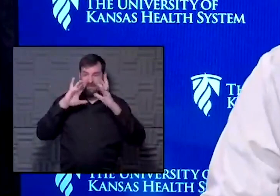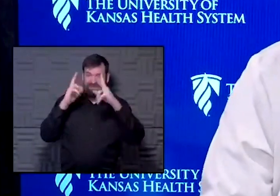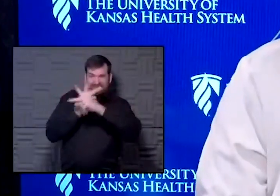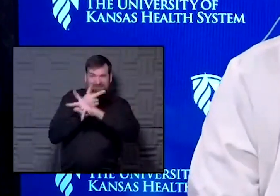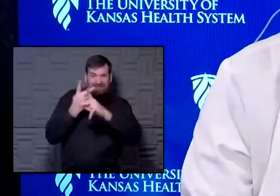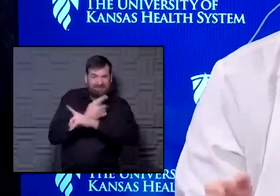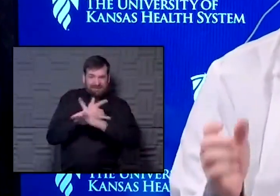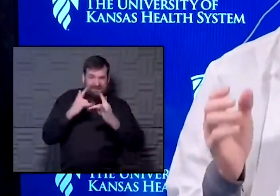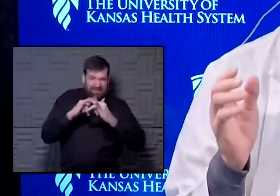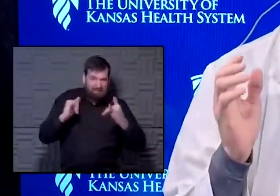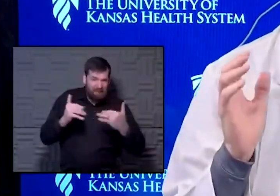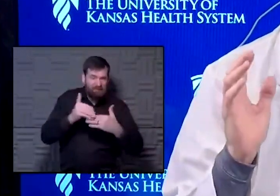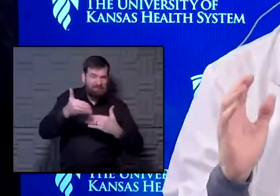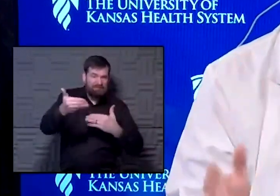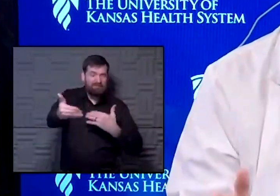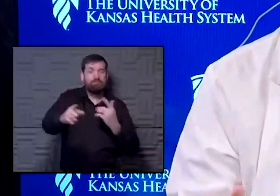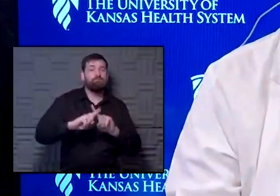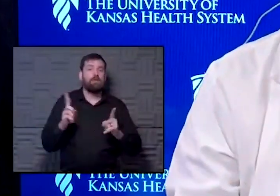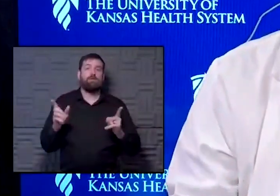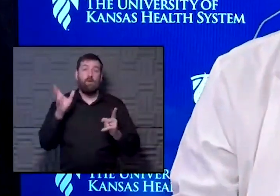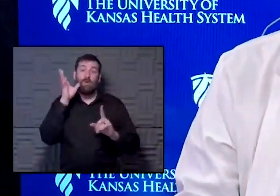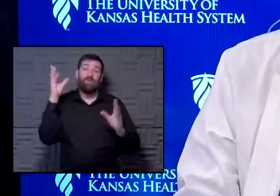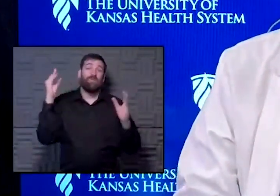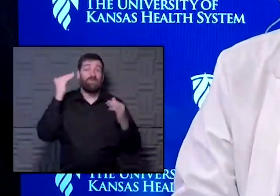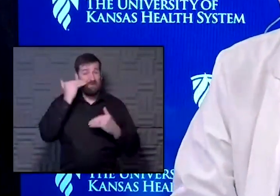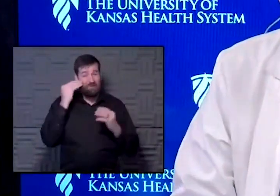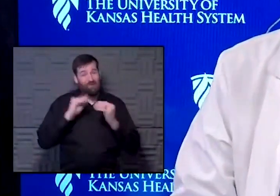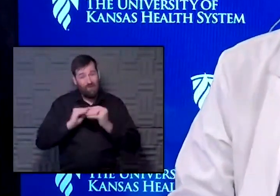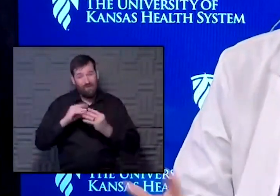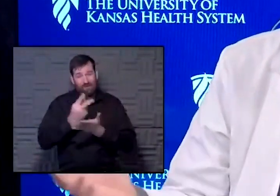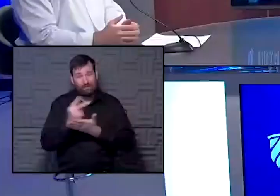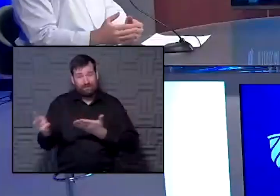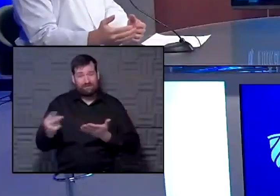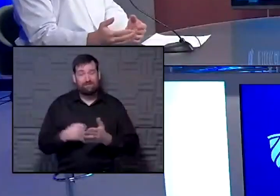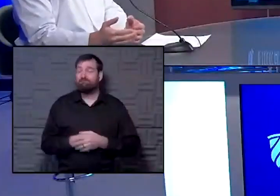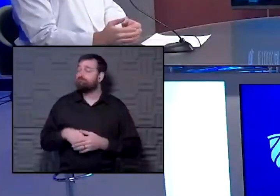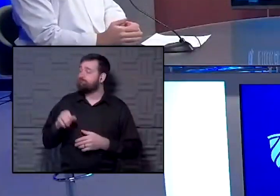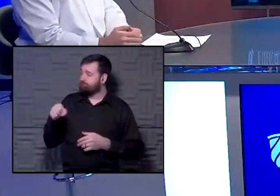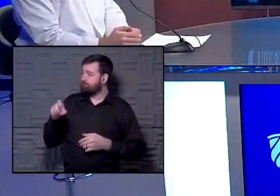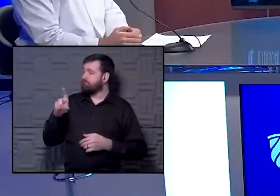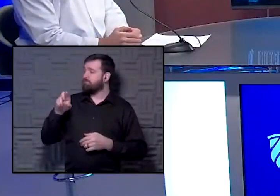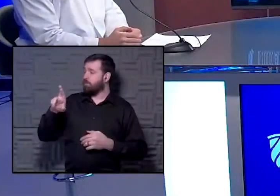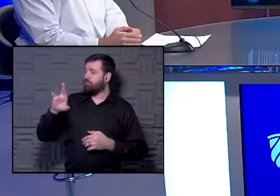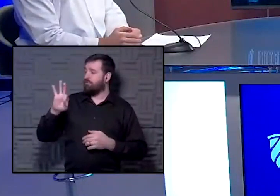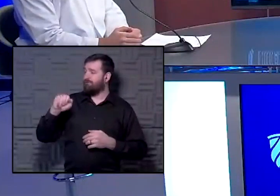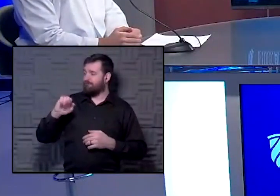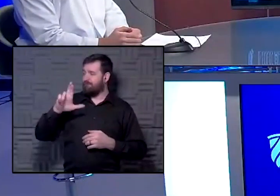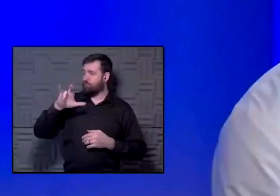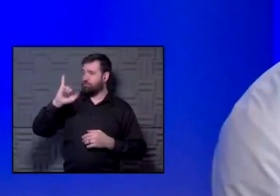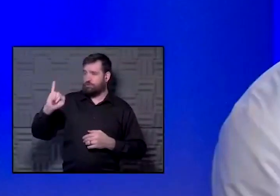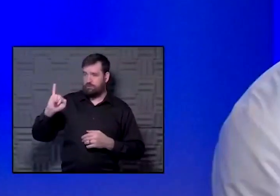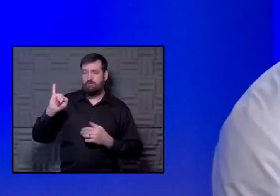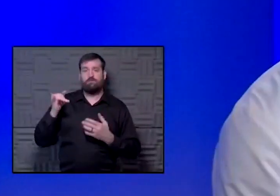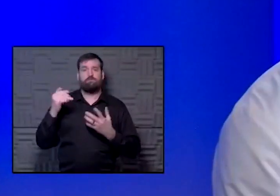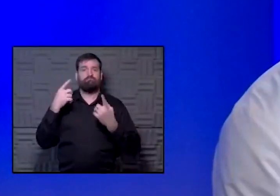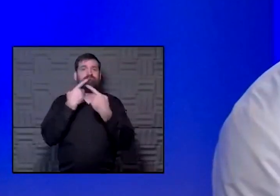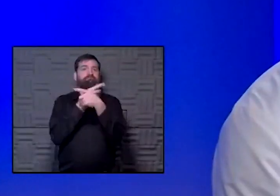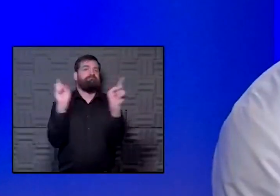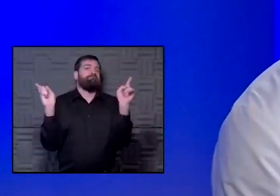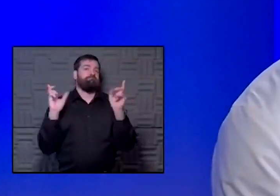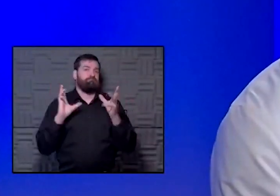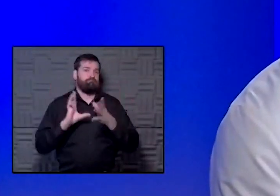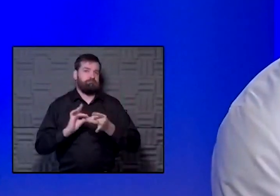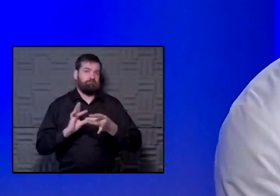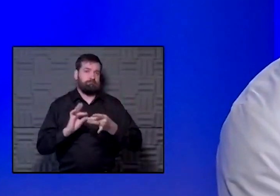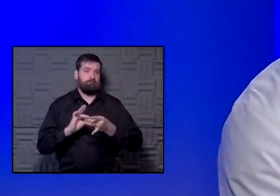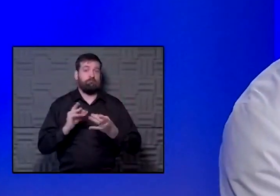it. And at the meantime, we'll know more in 2 weeks. But I think that's the current. Yeah, and I knew Dr. Fauci has really said in the public that